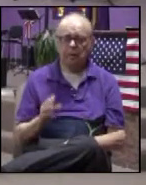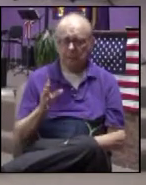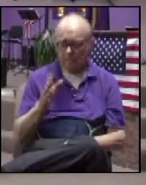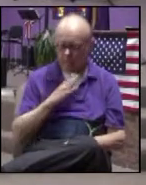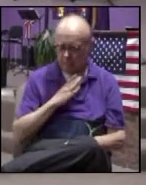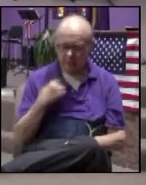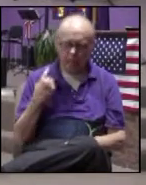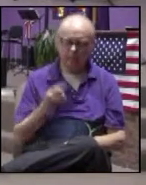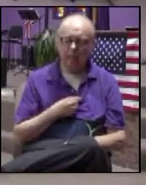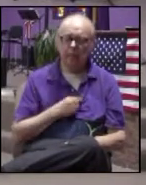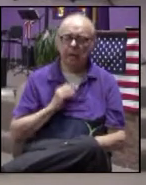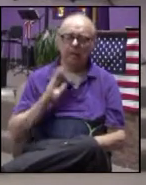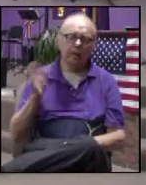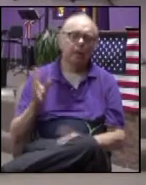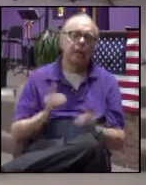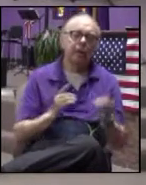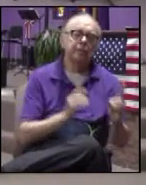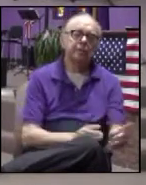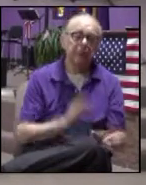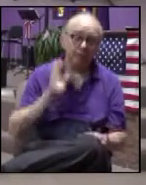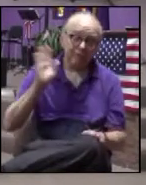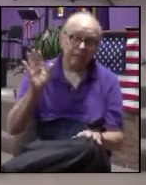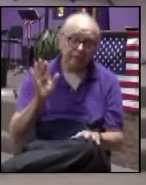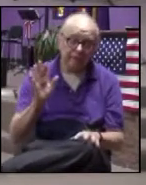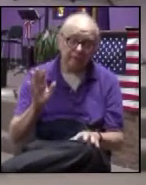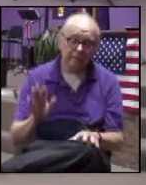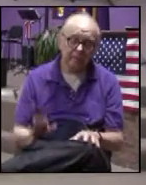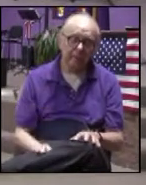gentlemen, we are his disciples.